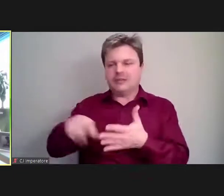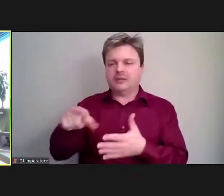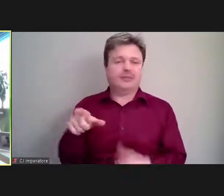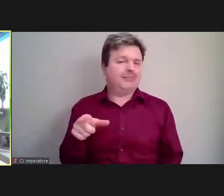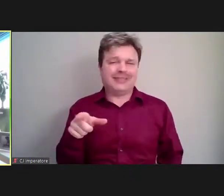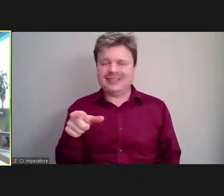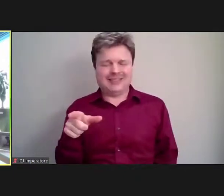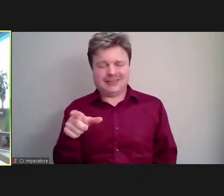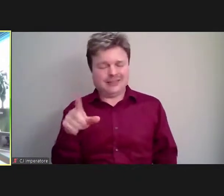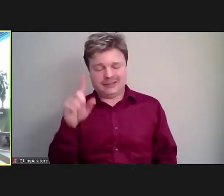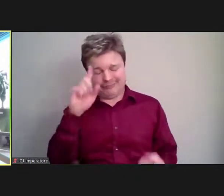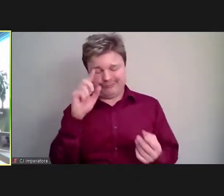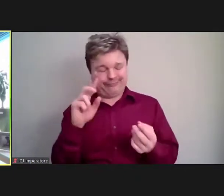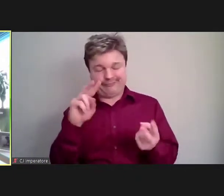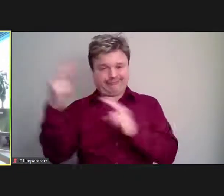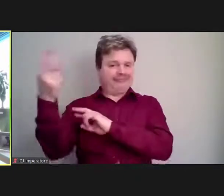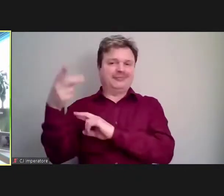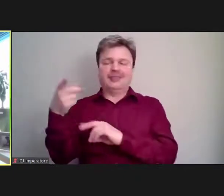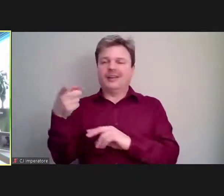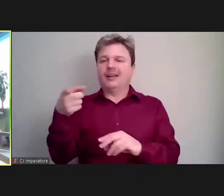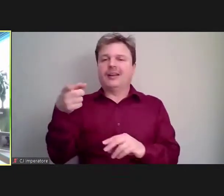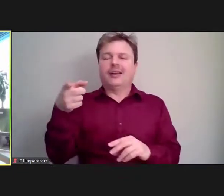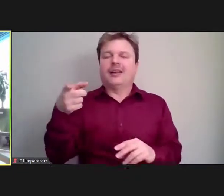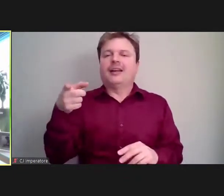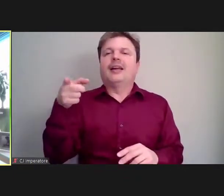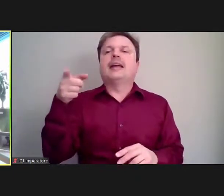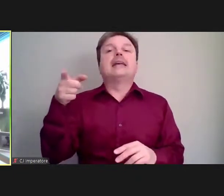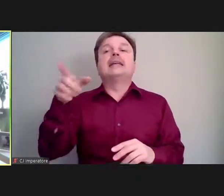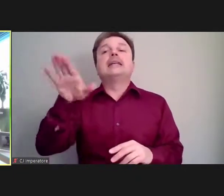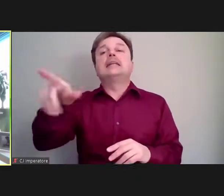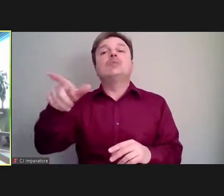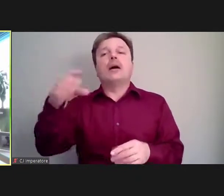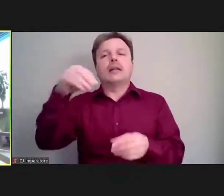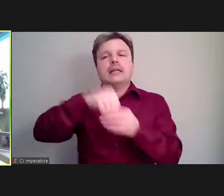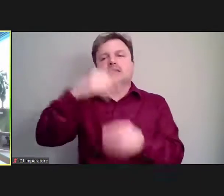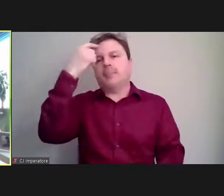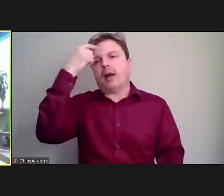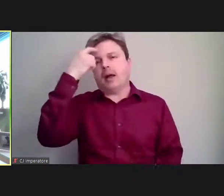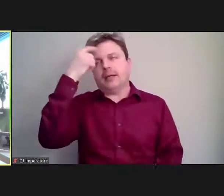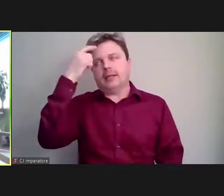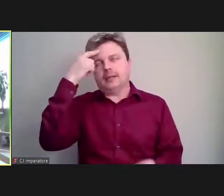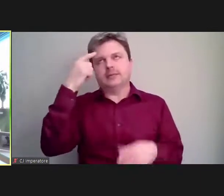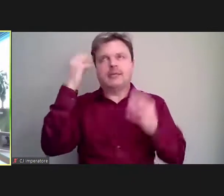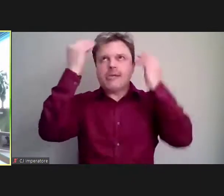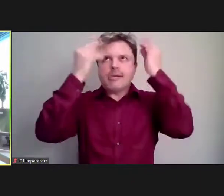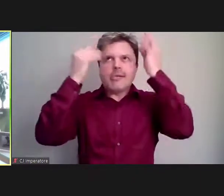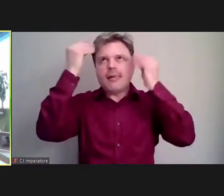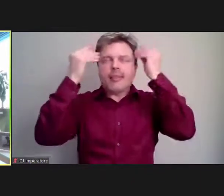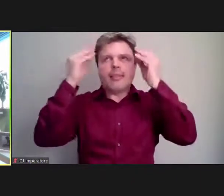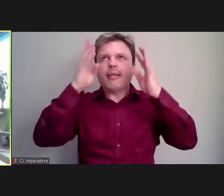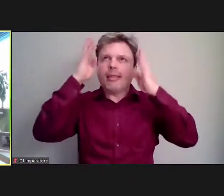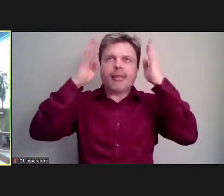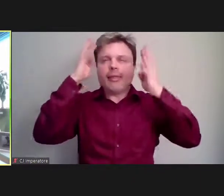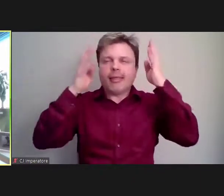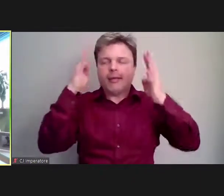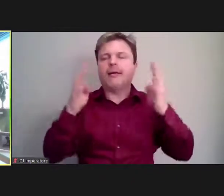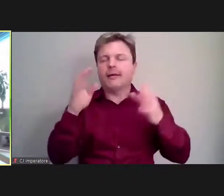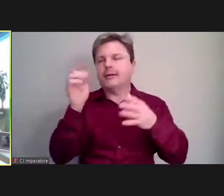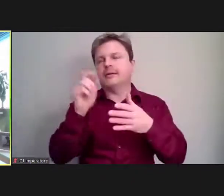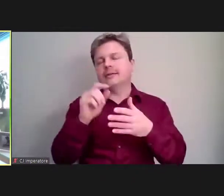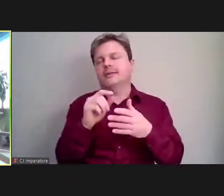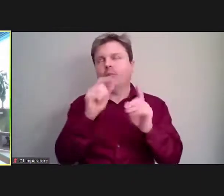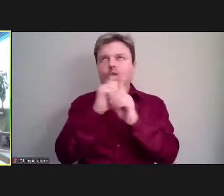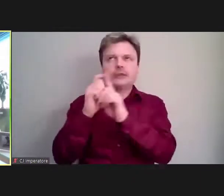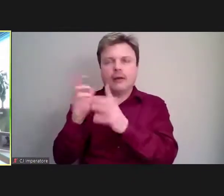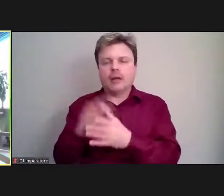He was doing all his drafting in his head. Yes, picking up on a comment that's just come up in chat, it probably would have been much